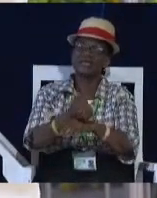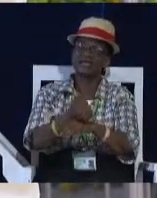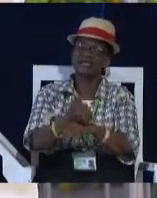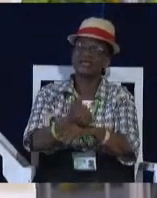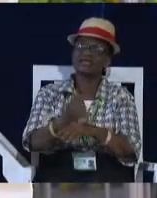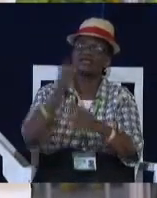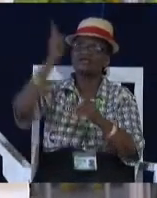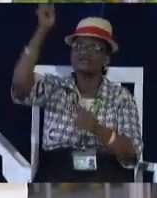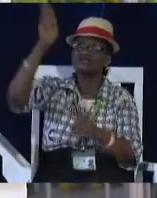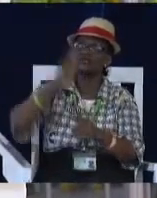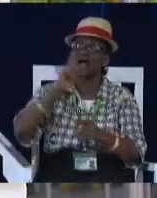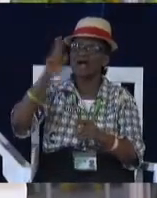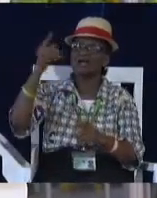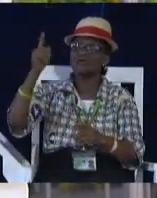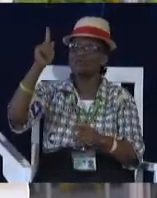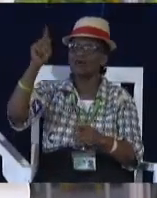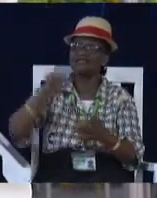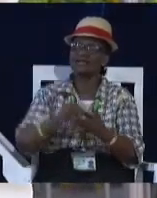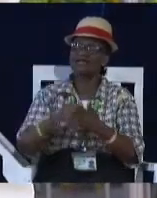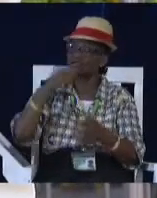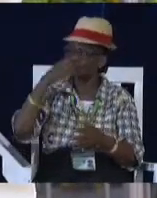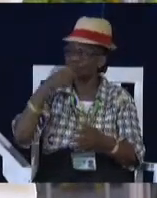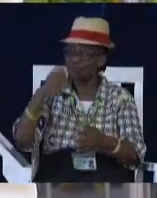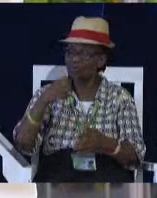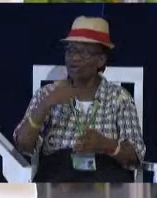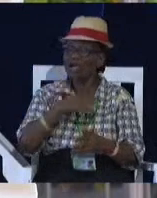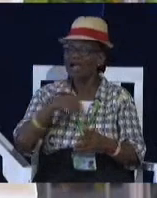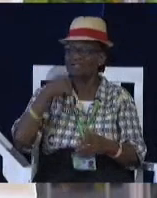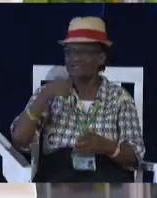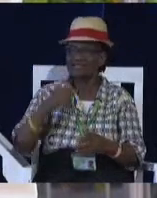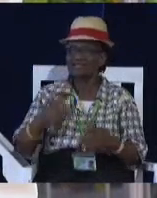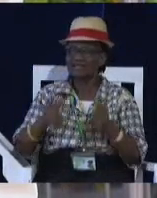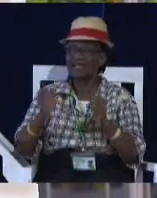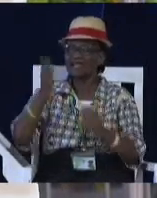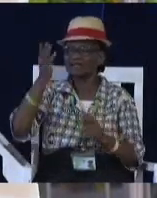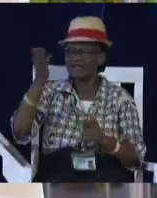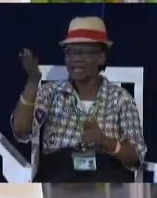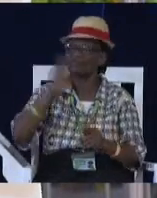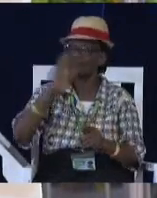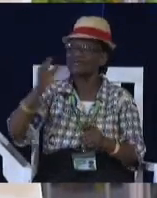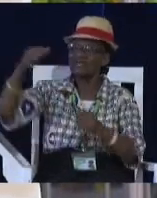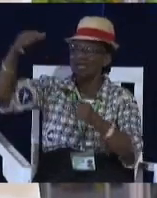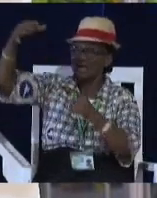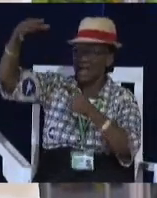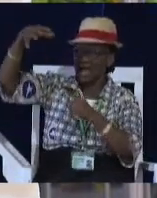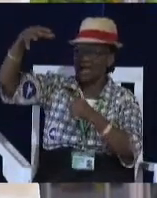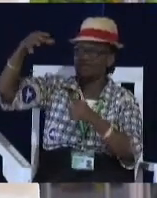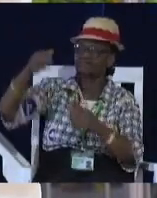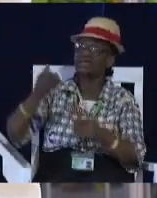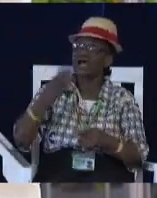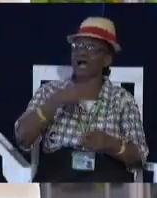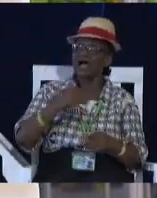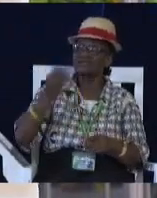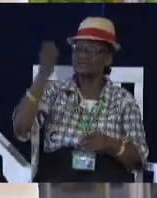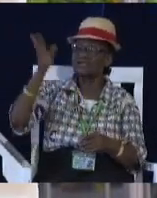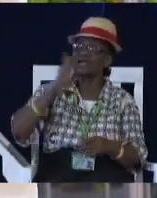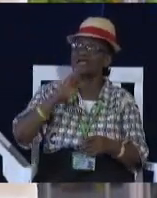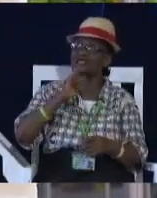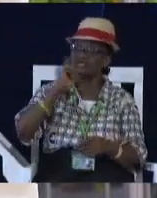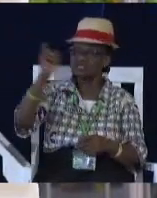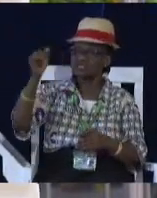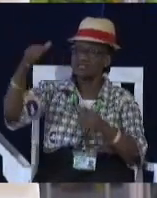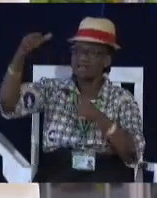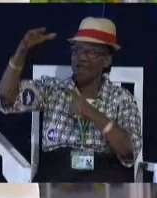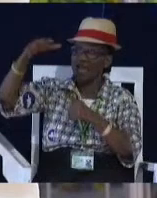You are the one who spoke and said, let there be light. And there was light. So I know that